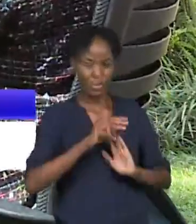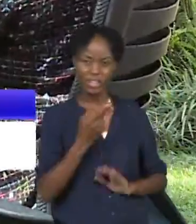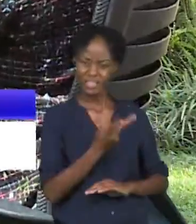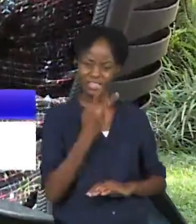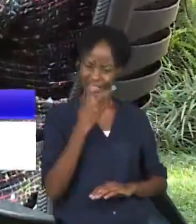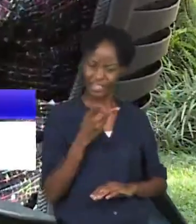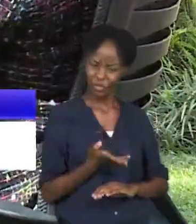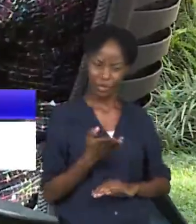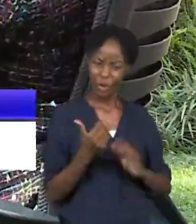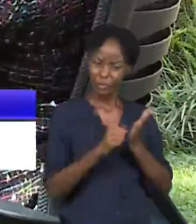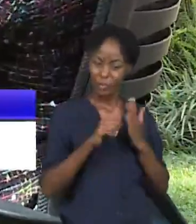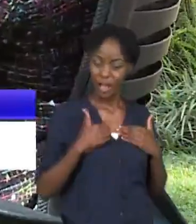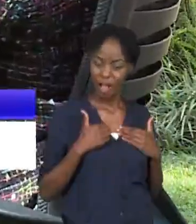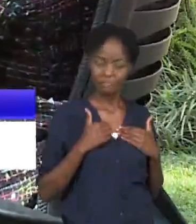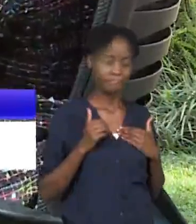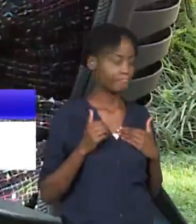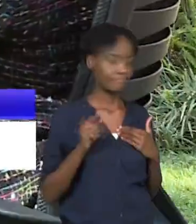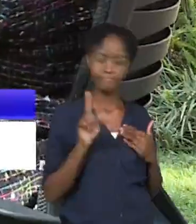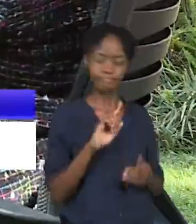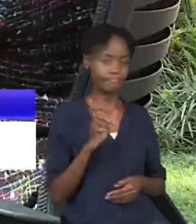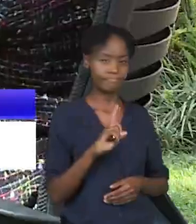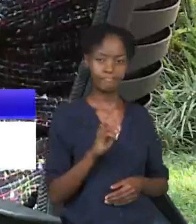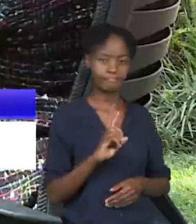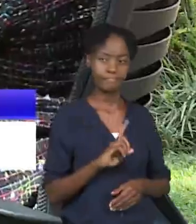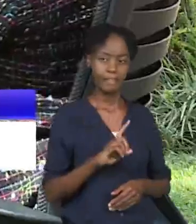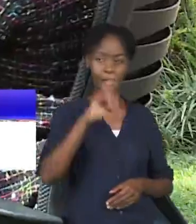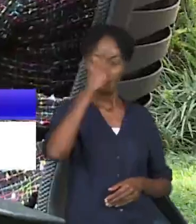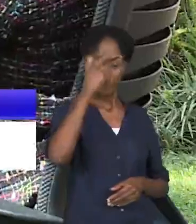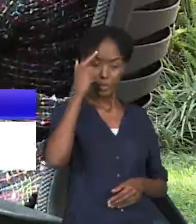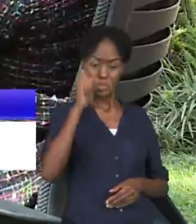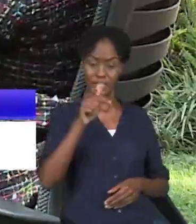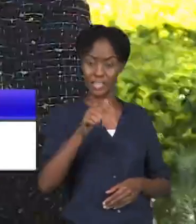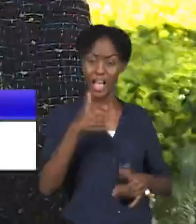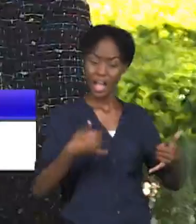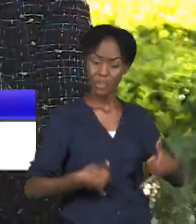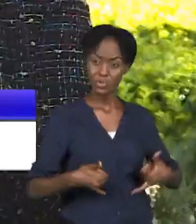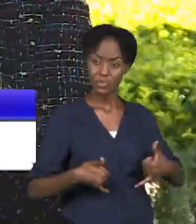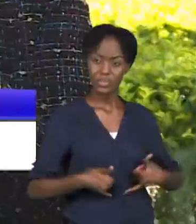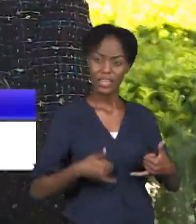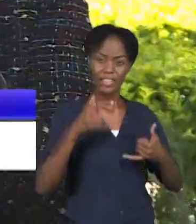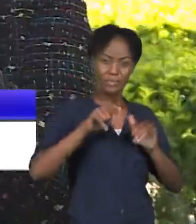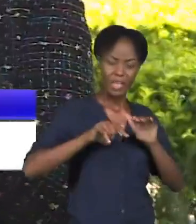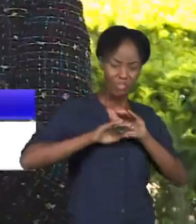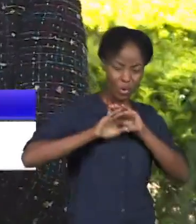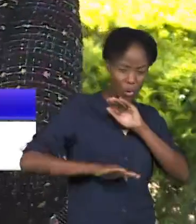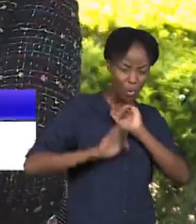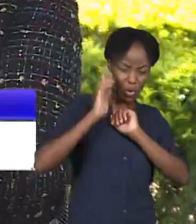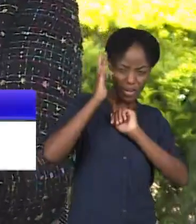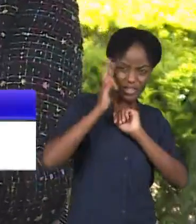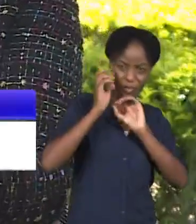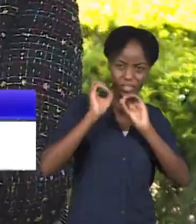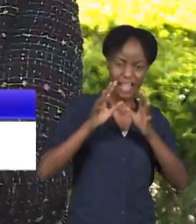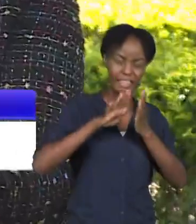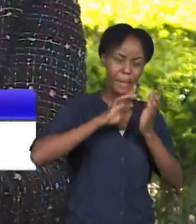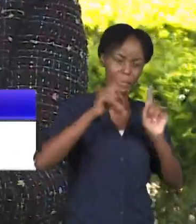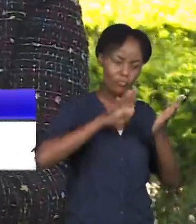childish? So then, because they're at the point where there's a reasoning part that is lower and there's an excitement part that